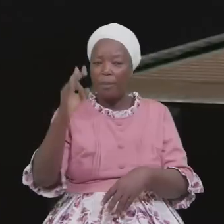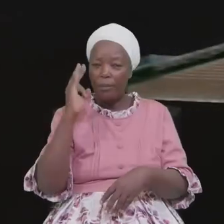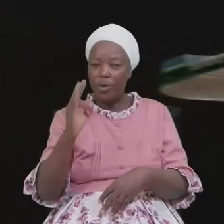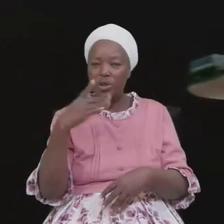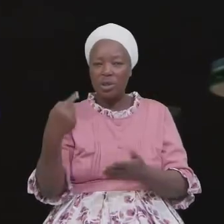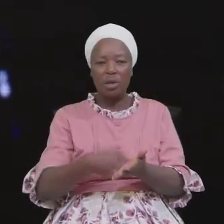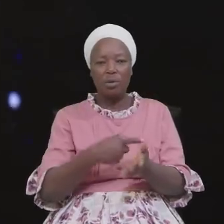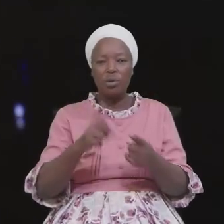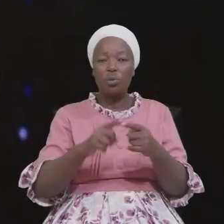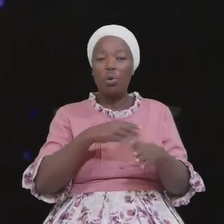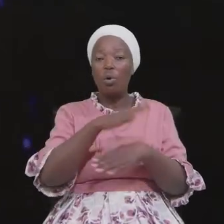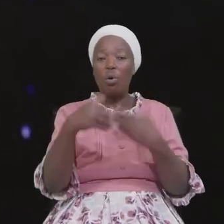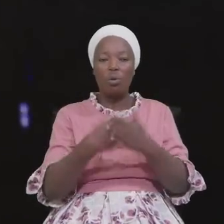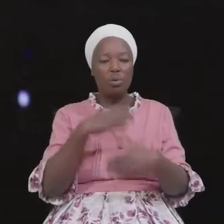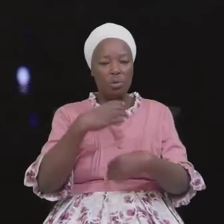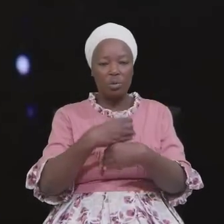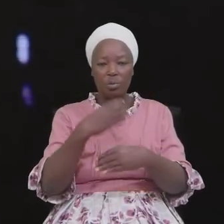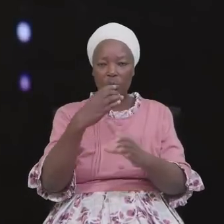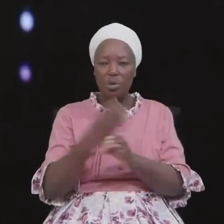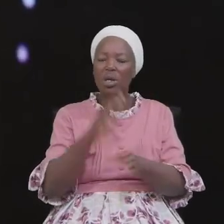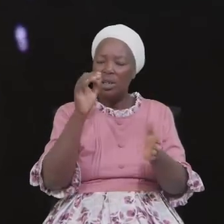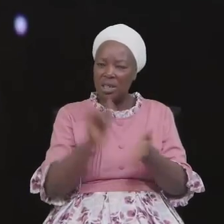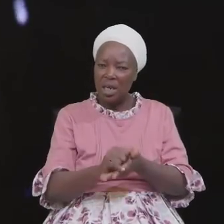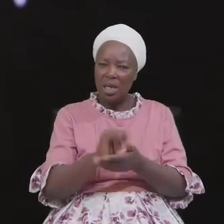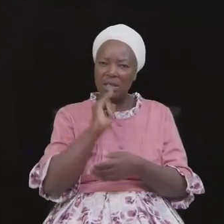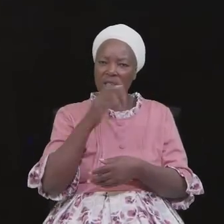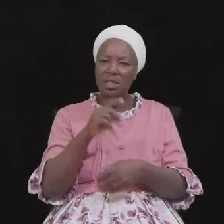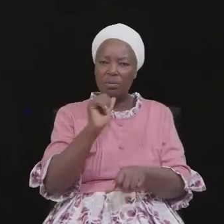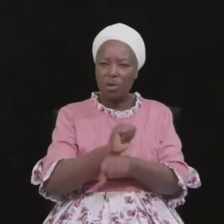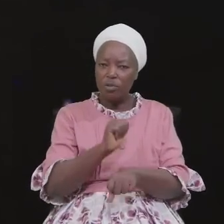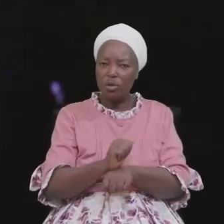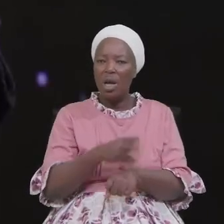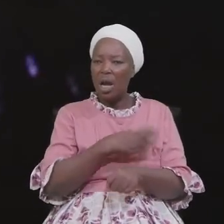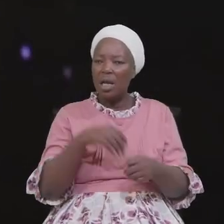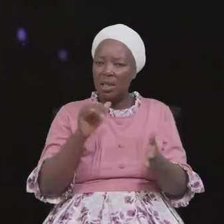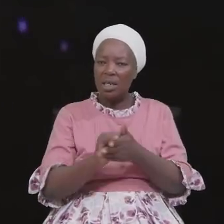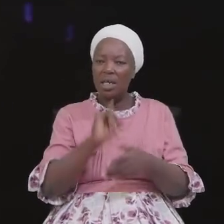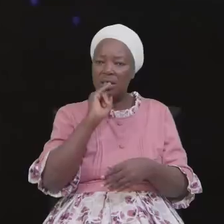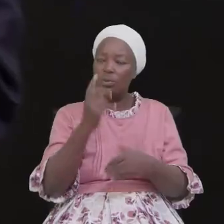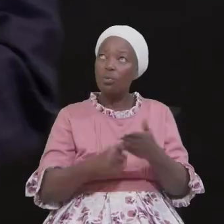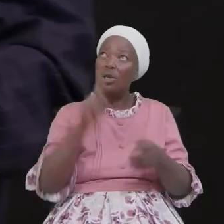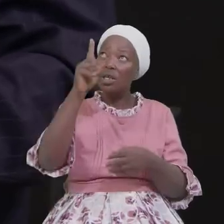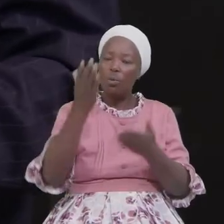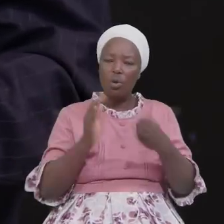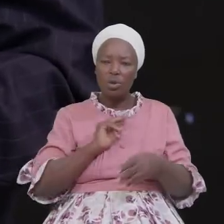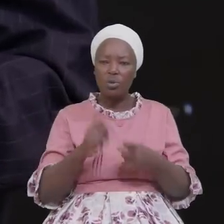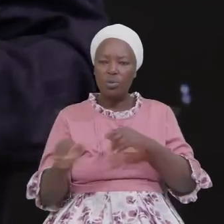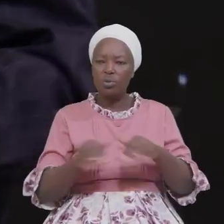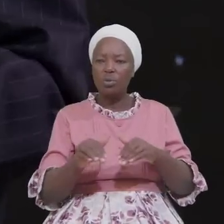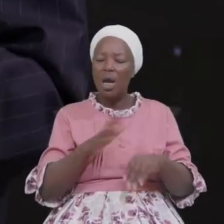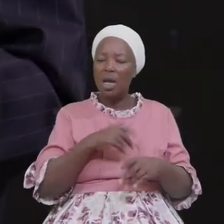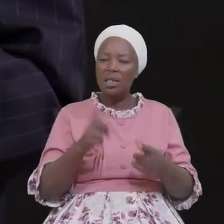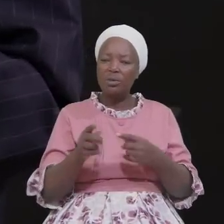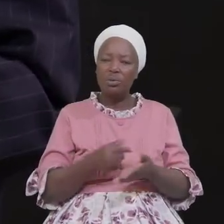gospel to every creature. That is the commission. And that is what he wants us to serve with,